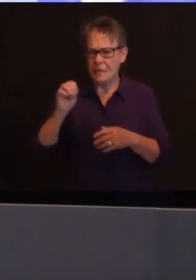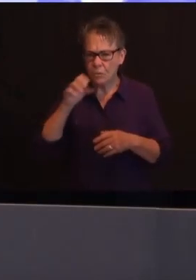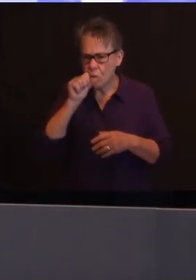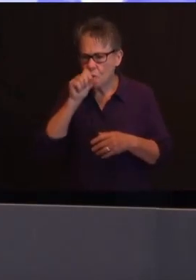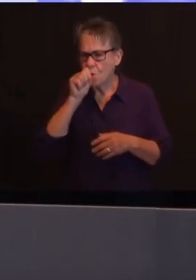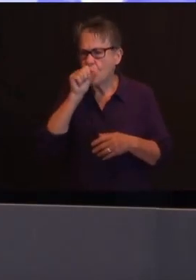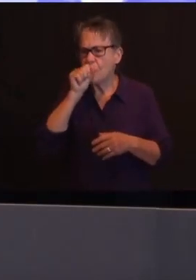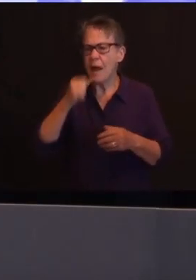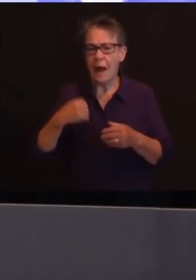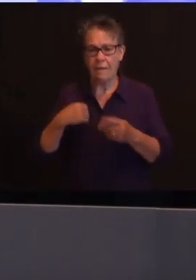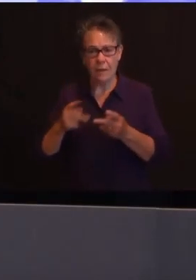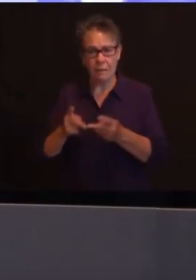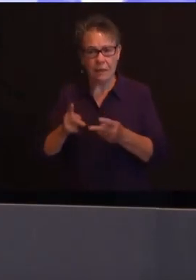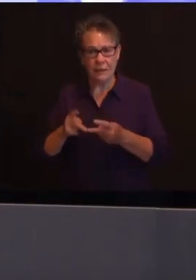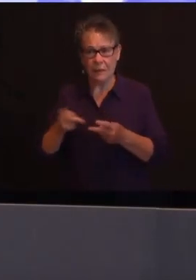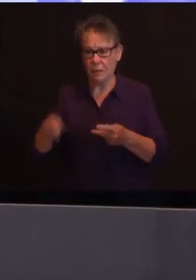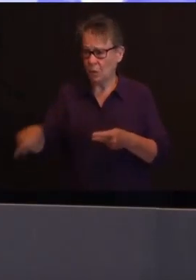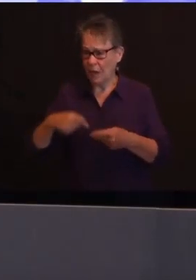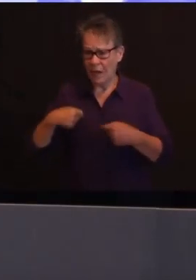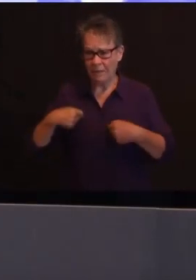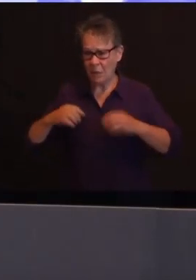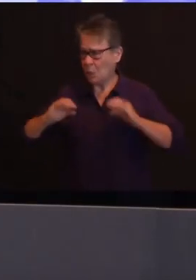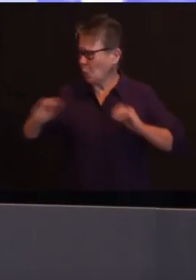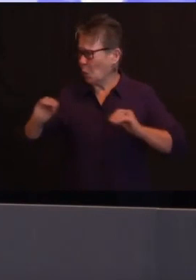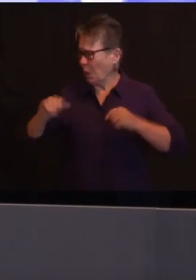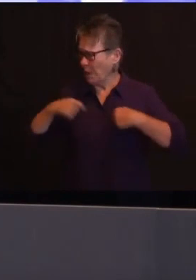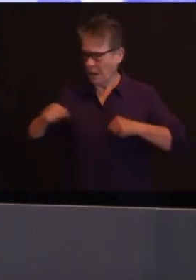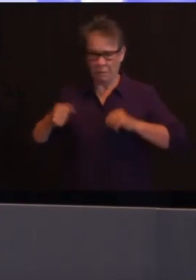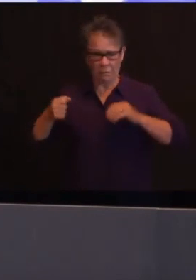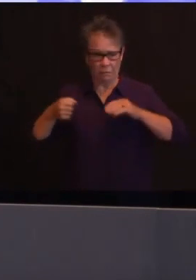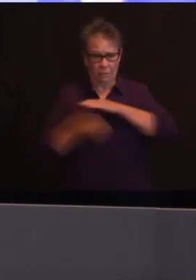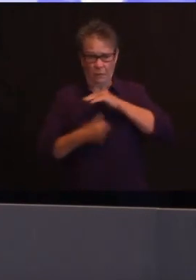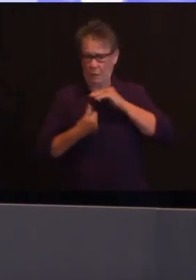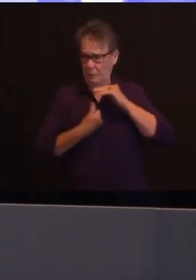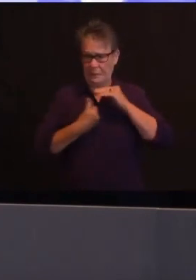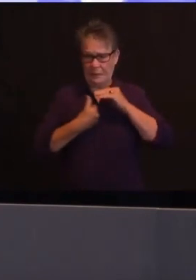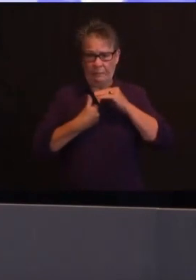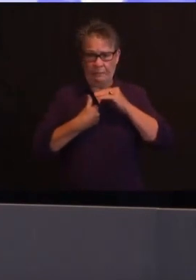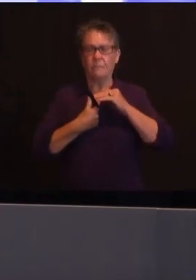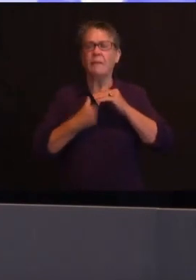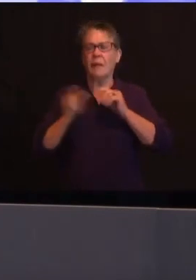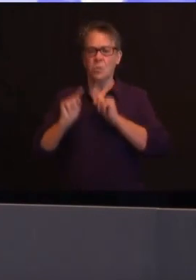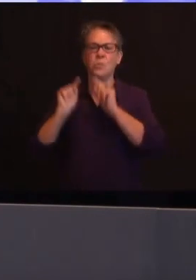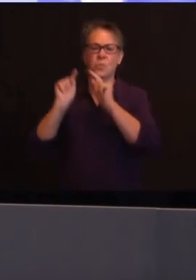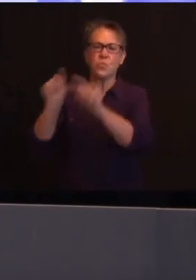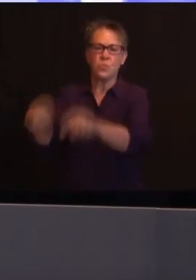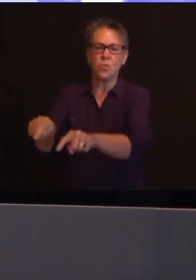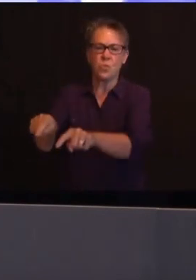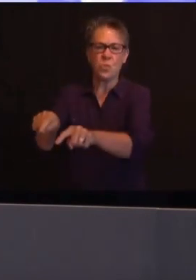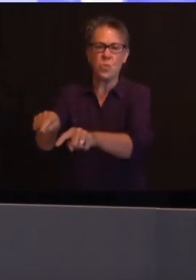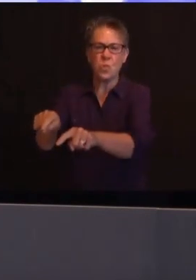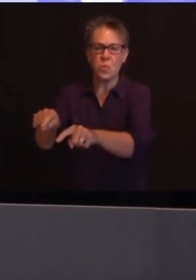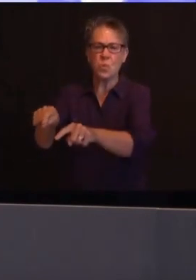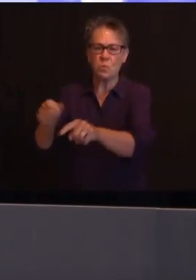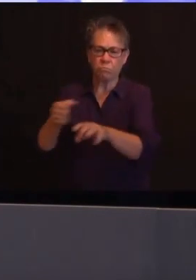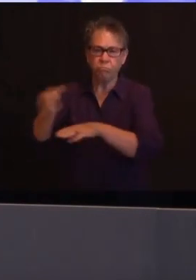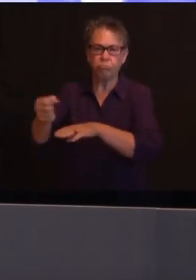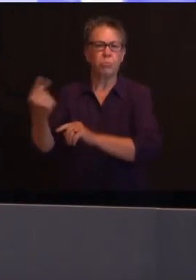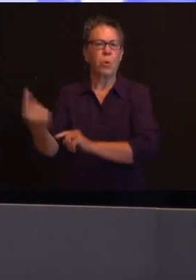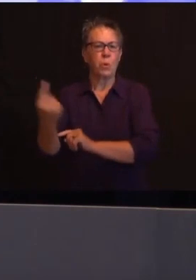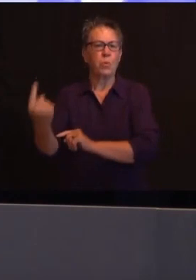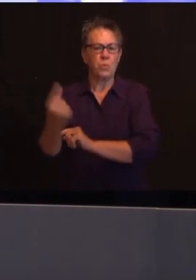higher level of medical care not available at their local quarantine sites. All health departments are equipped